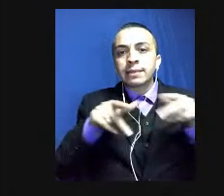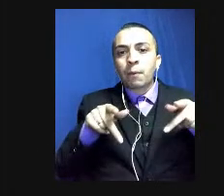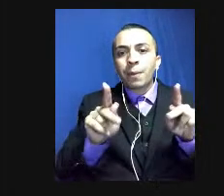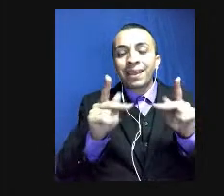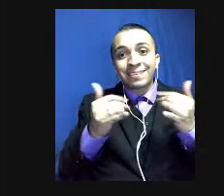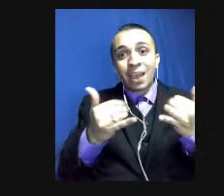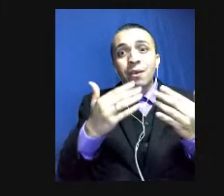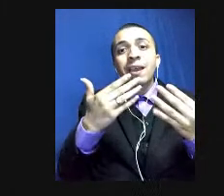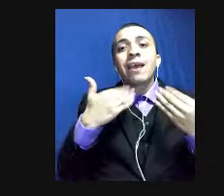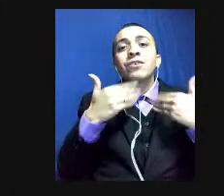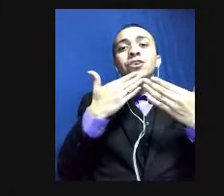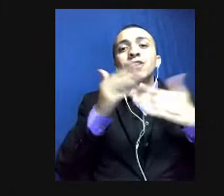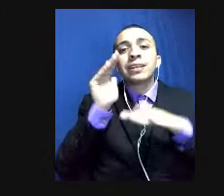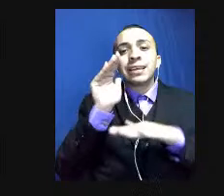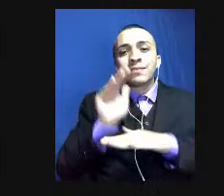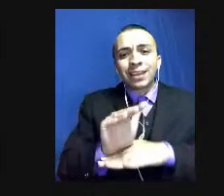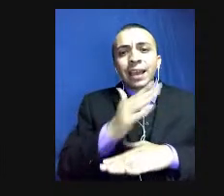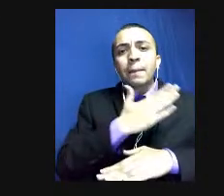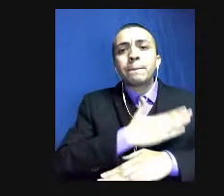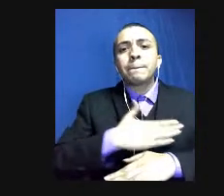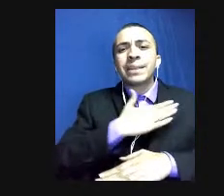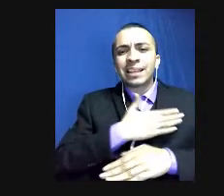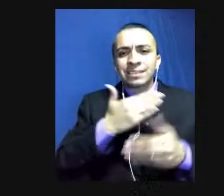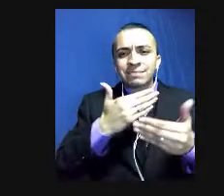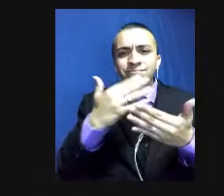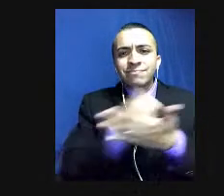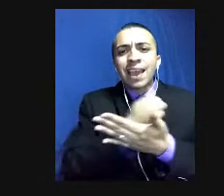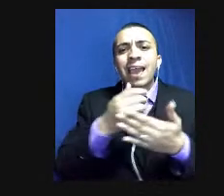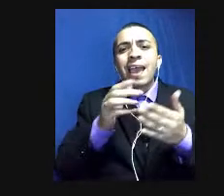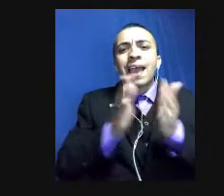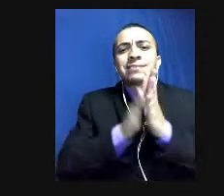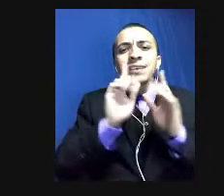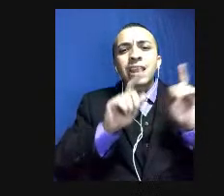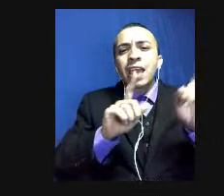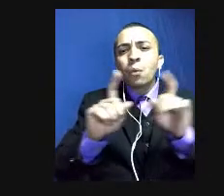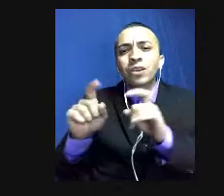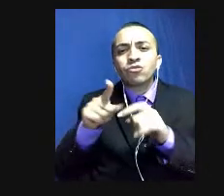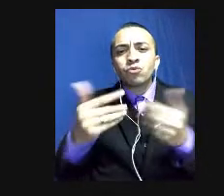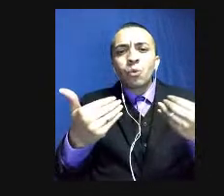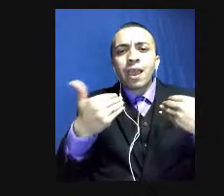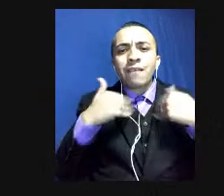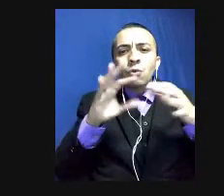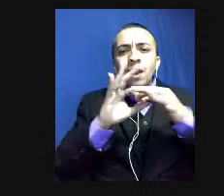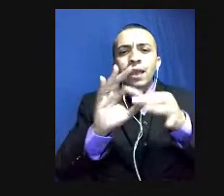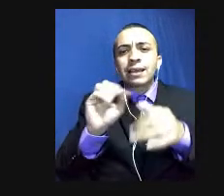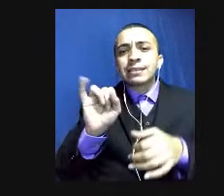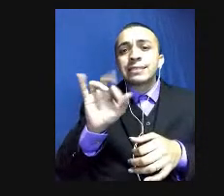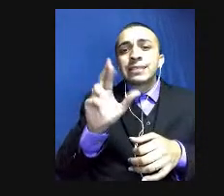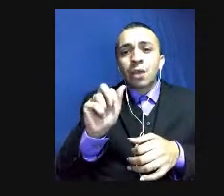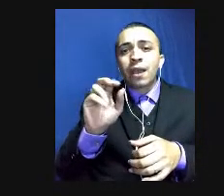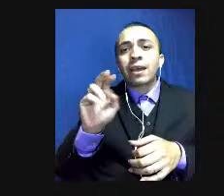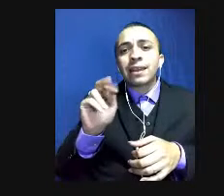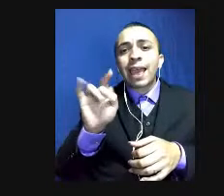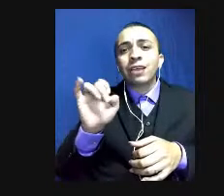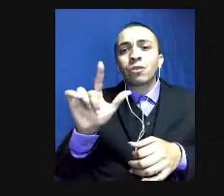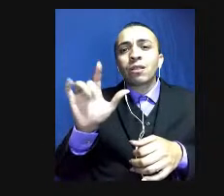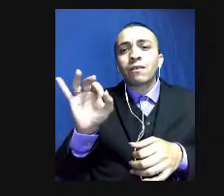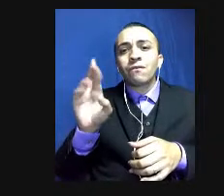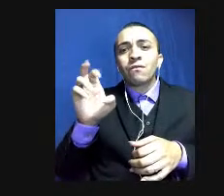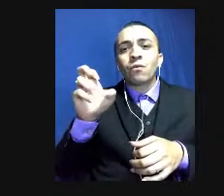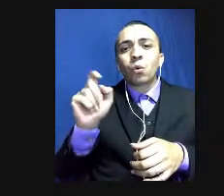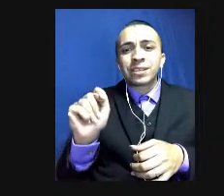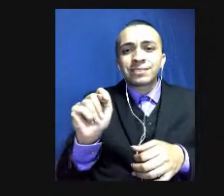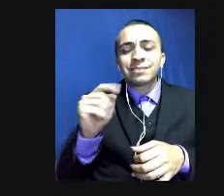good evening, and please feel free to ask any questions that you may have in regards to the Sierra National Forest. Thank you.